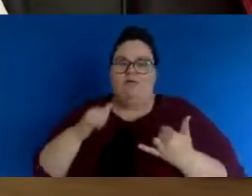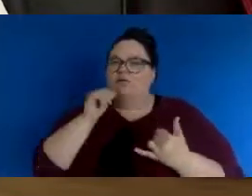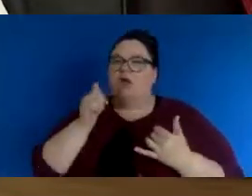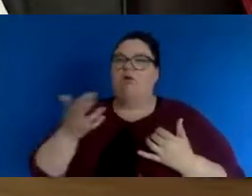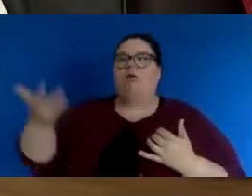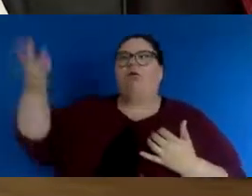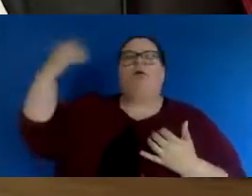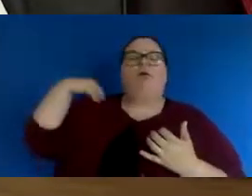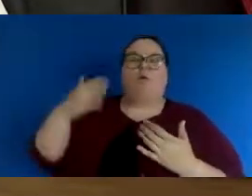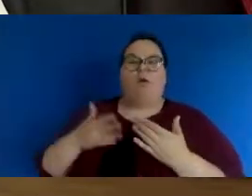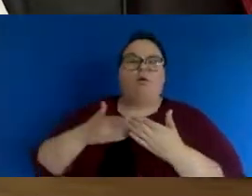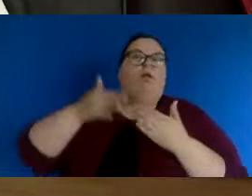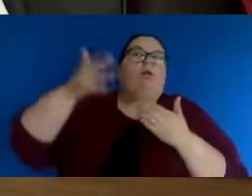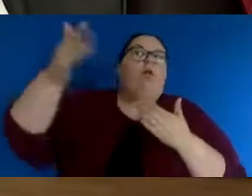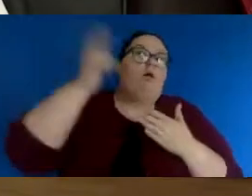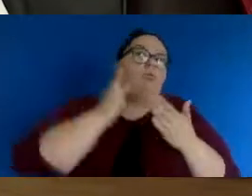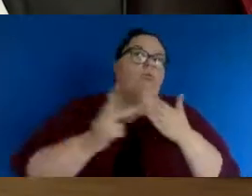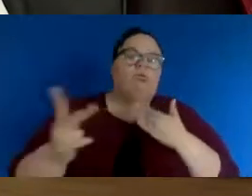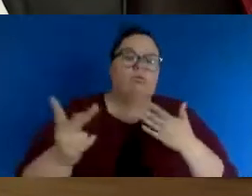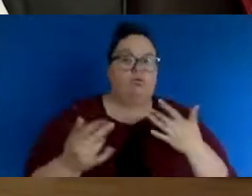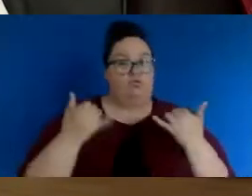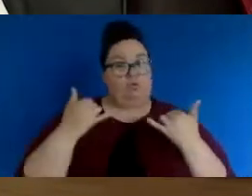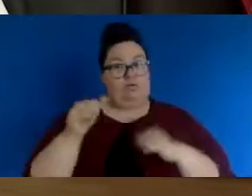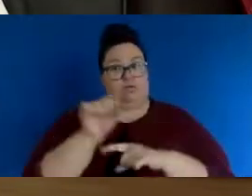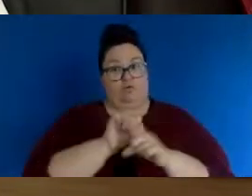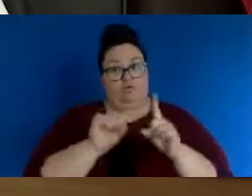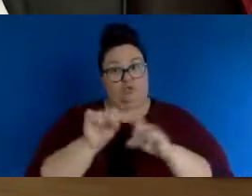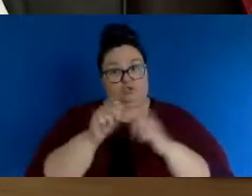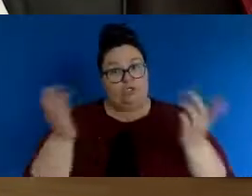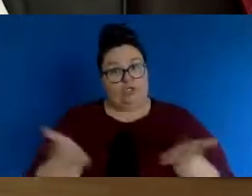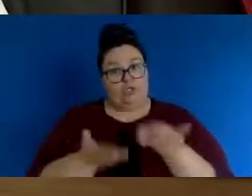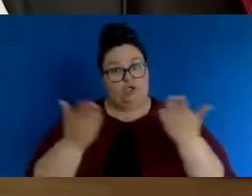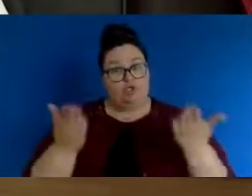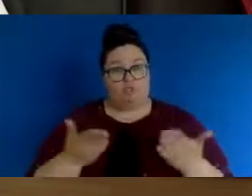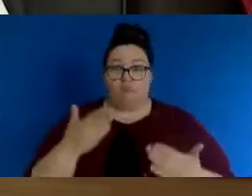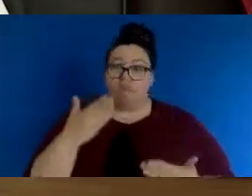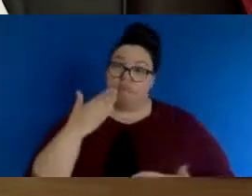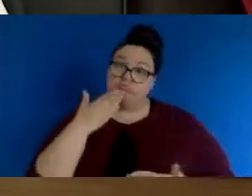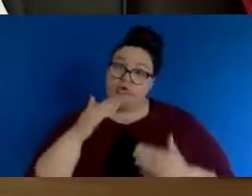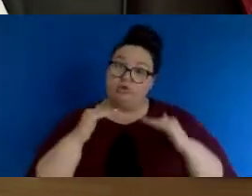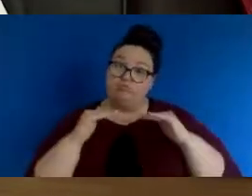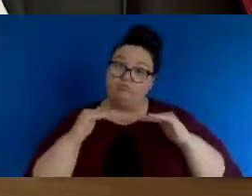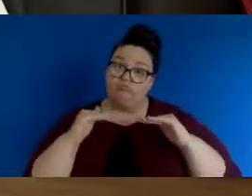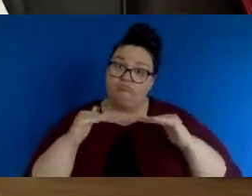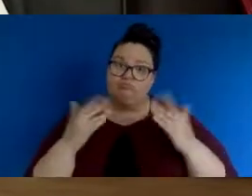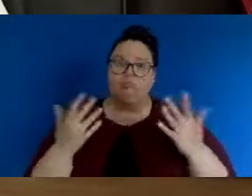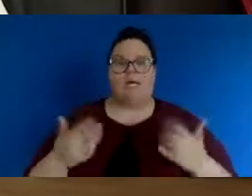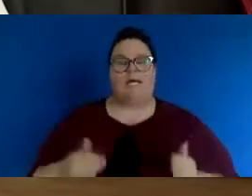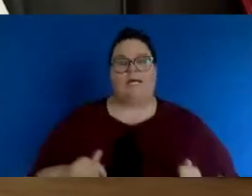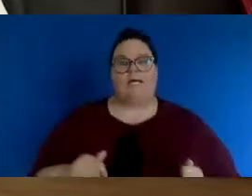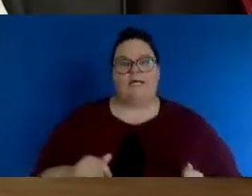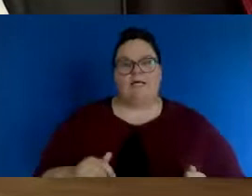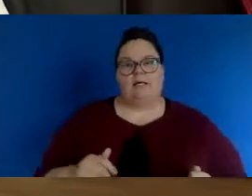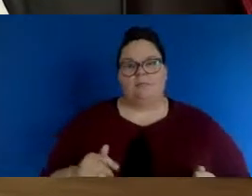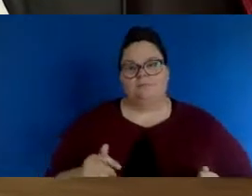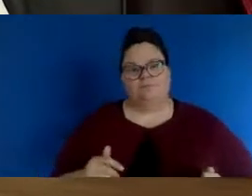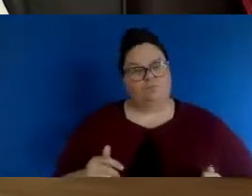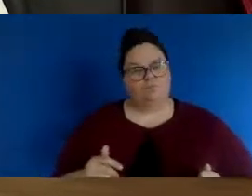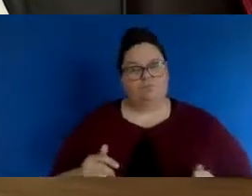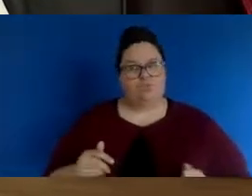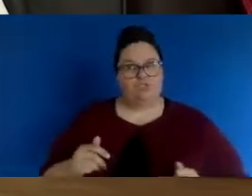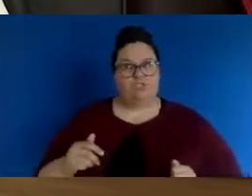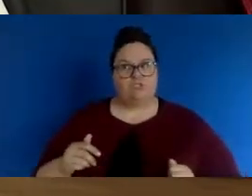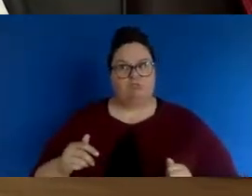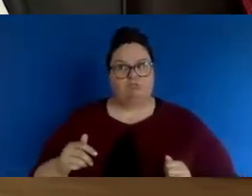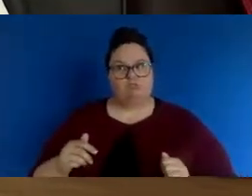So as of right now, our situation in New Brunswick is quite stable, and we just are very keen to continue